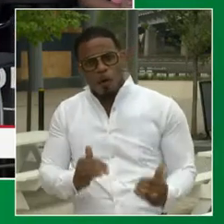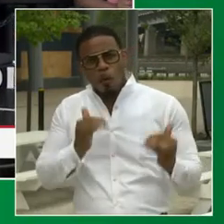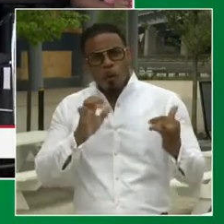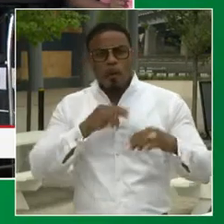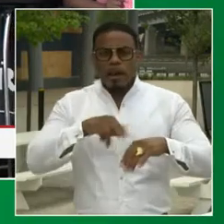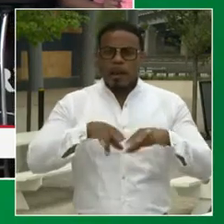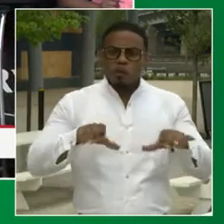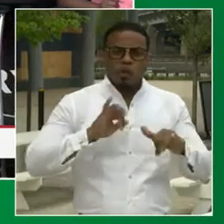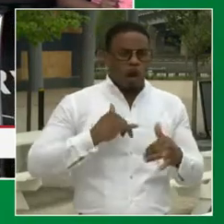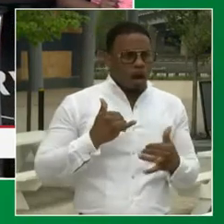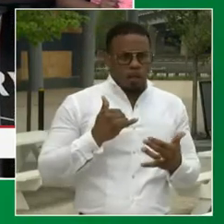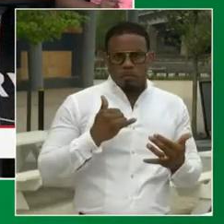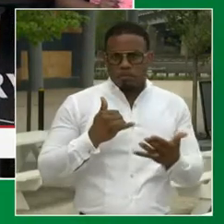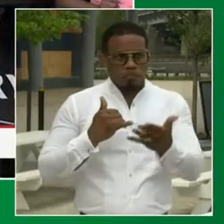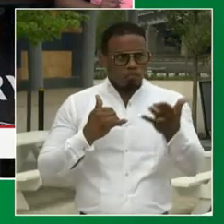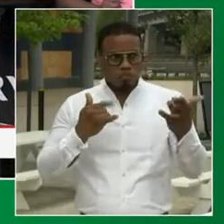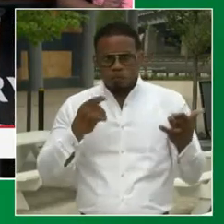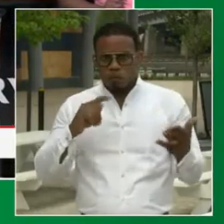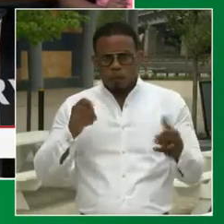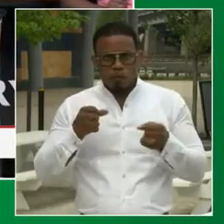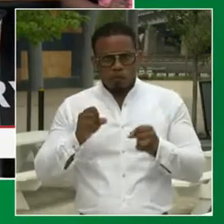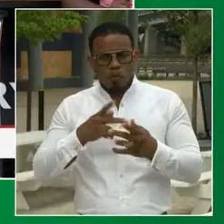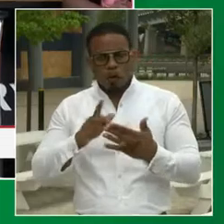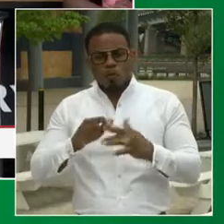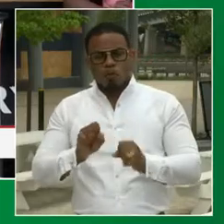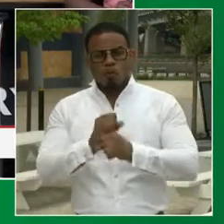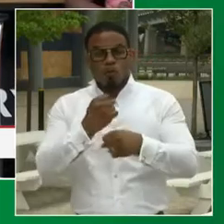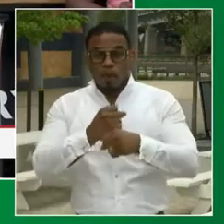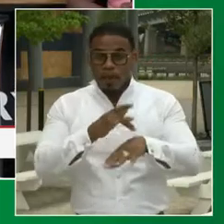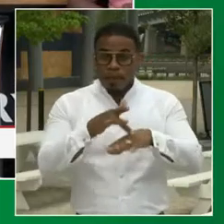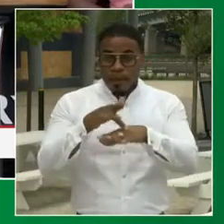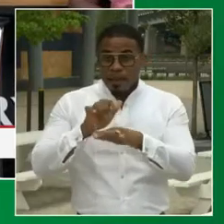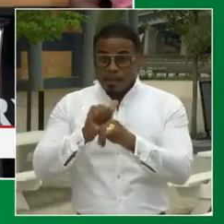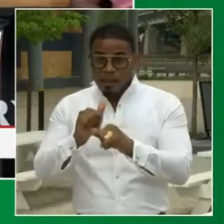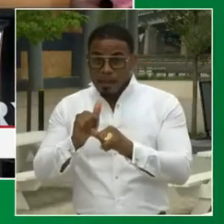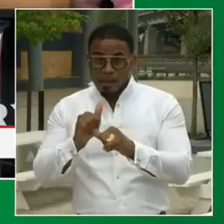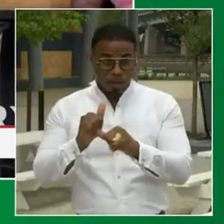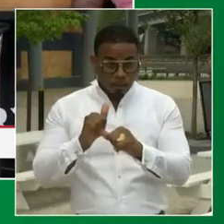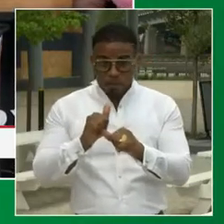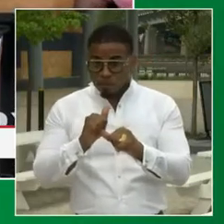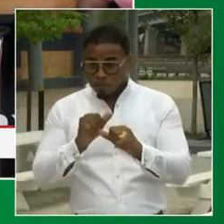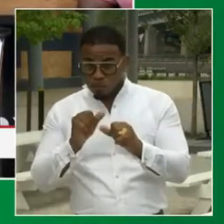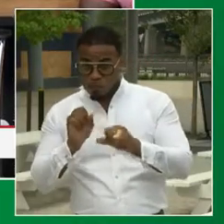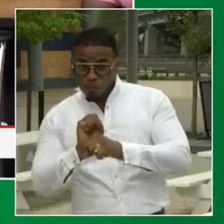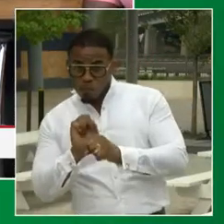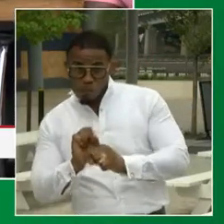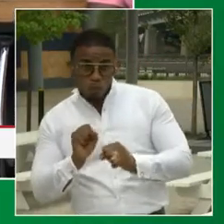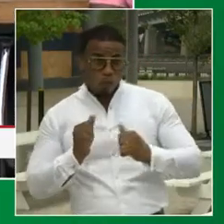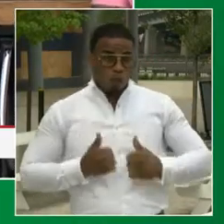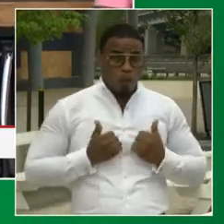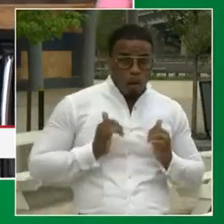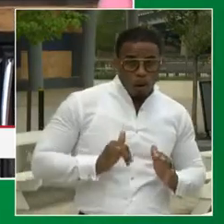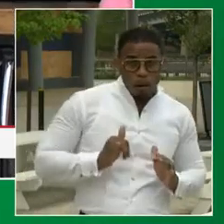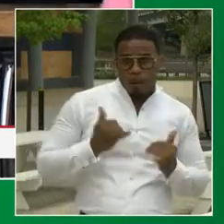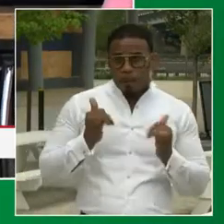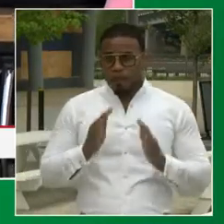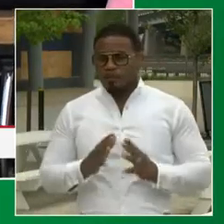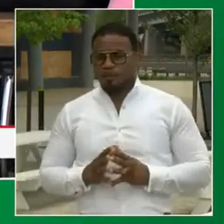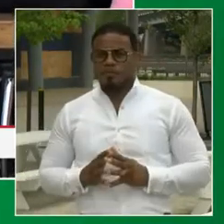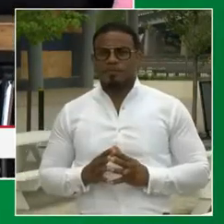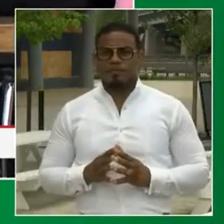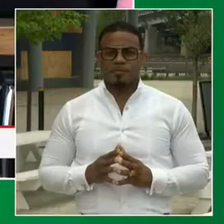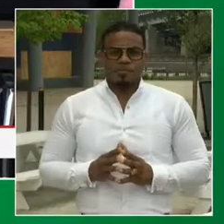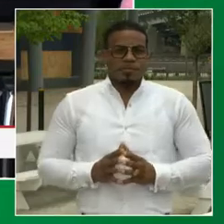we naturally do with our Great Streets program, which is to create spaces that are livable, workable, playable, and, whoops, I'm flying away with